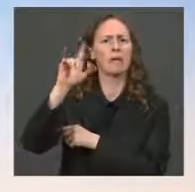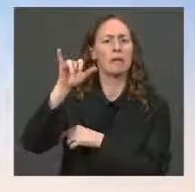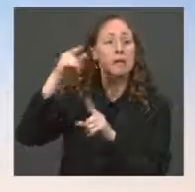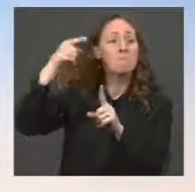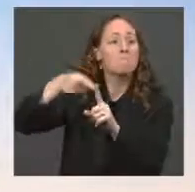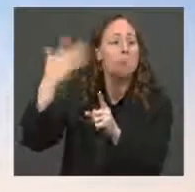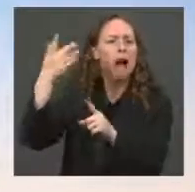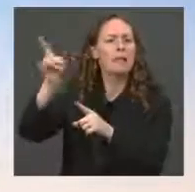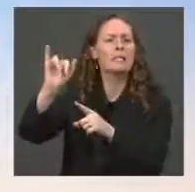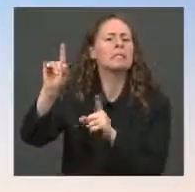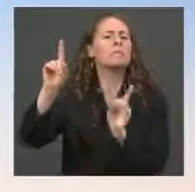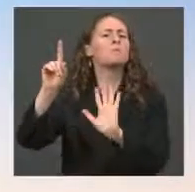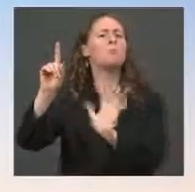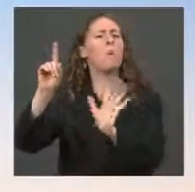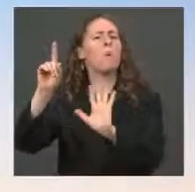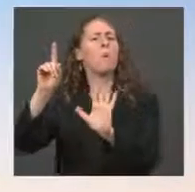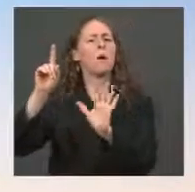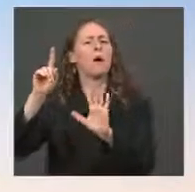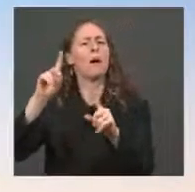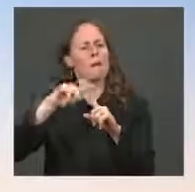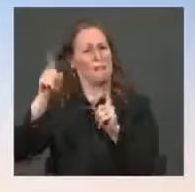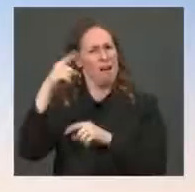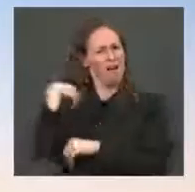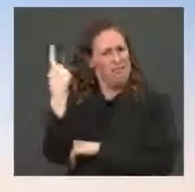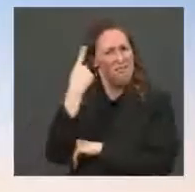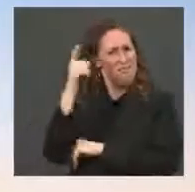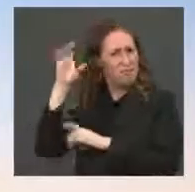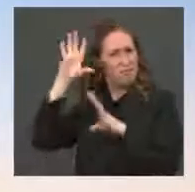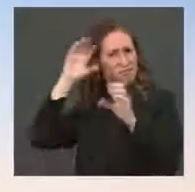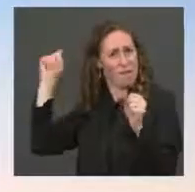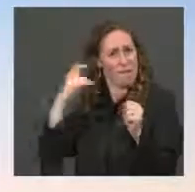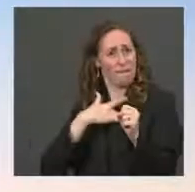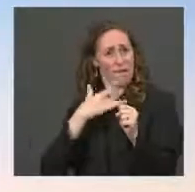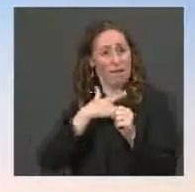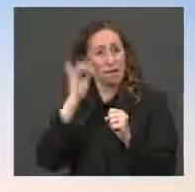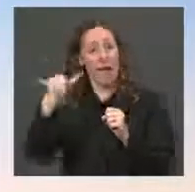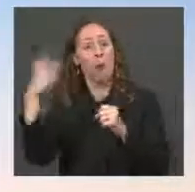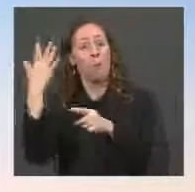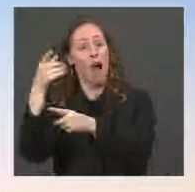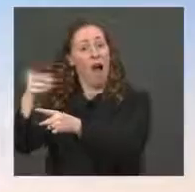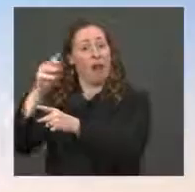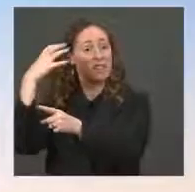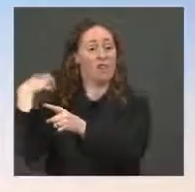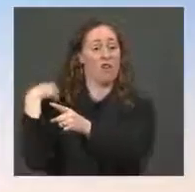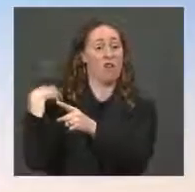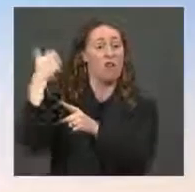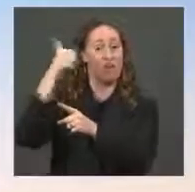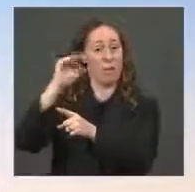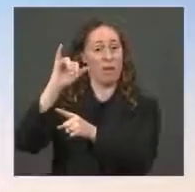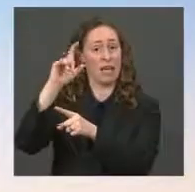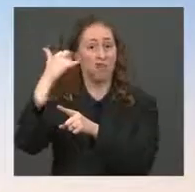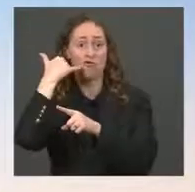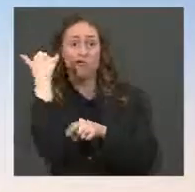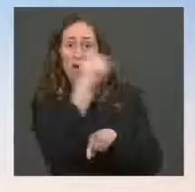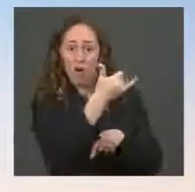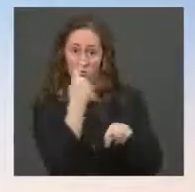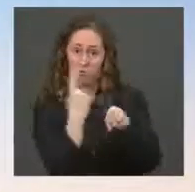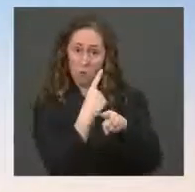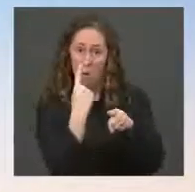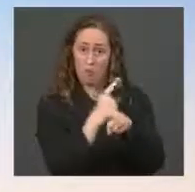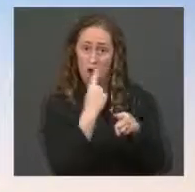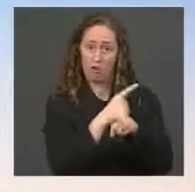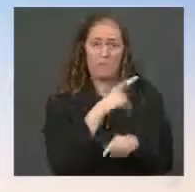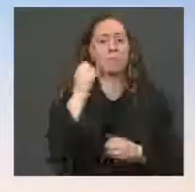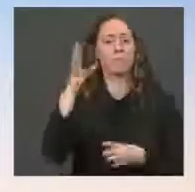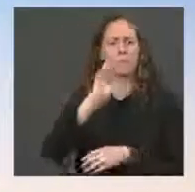appropriate? Does he have confidence in the chairman? And some Republican senators have called for Chairman Milley to be dismissed. Is he going to keep his job? Well,